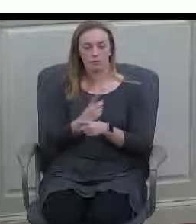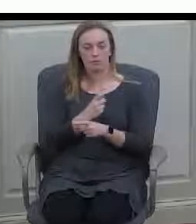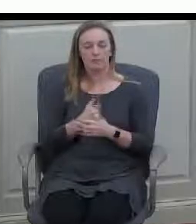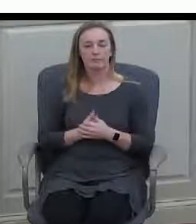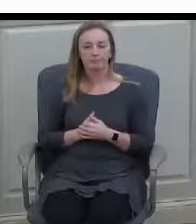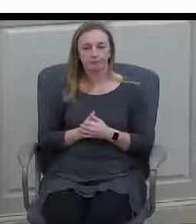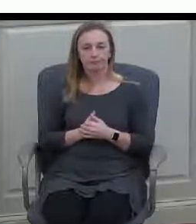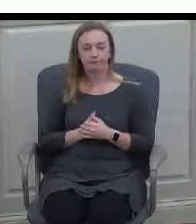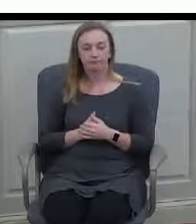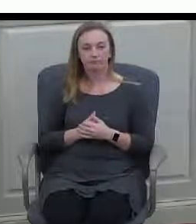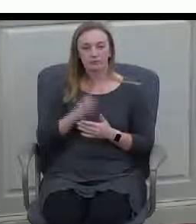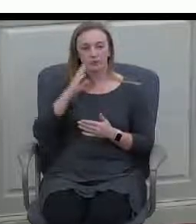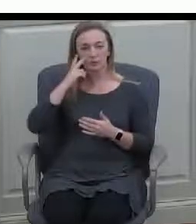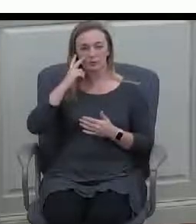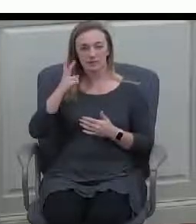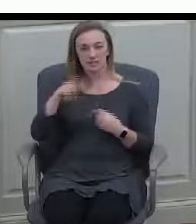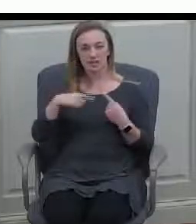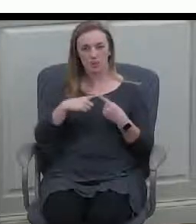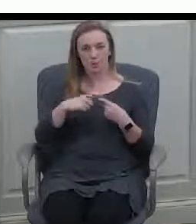we get through some of the slides,